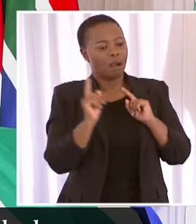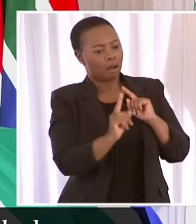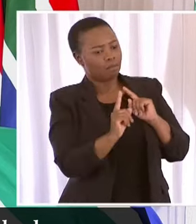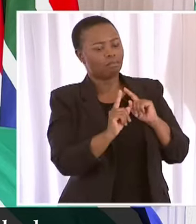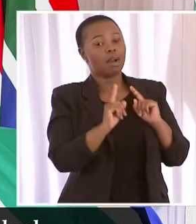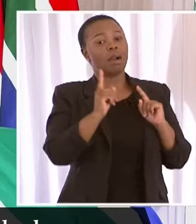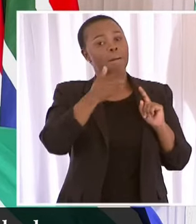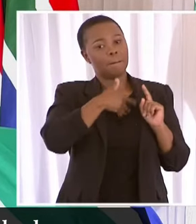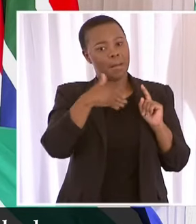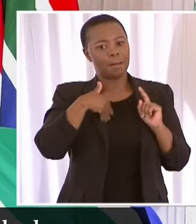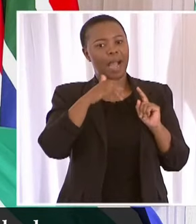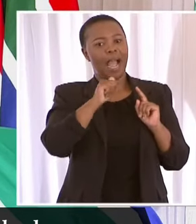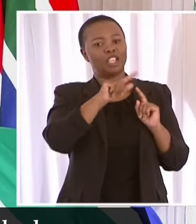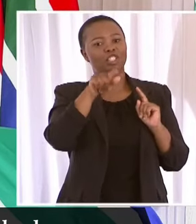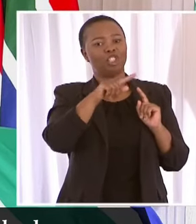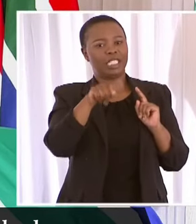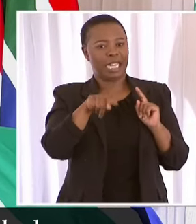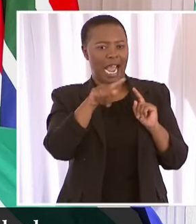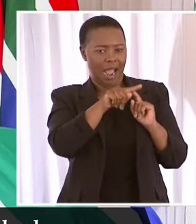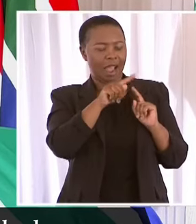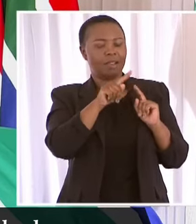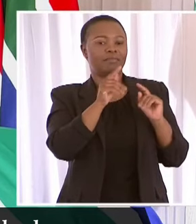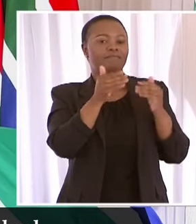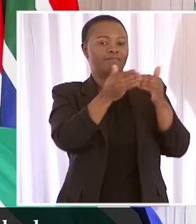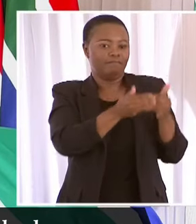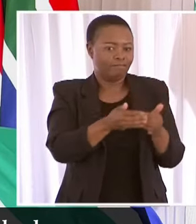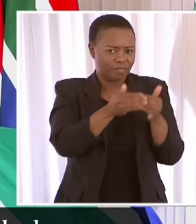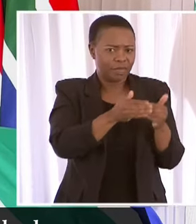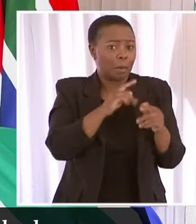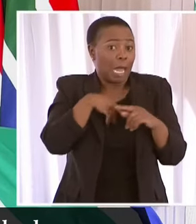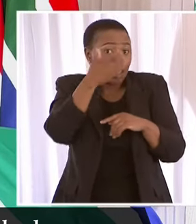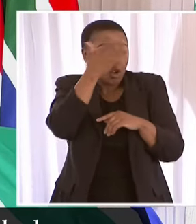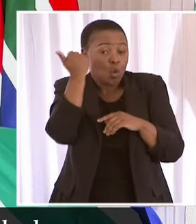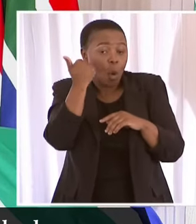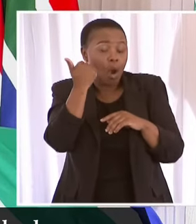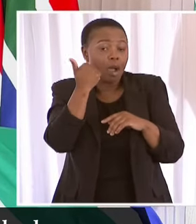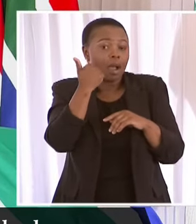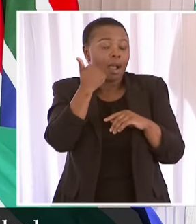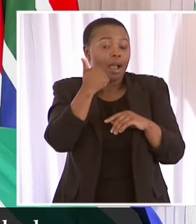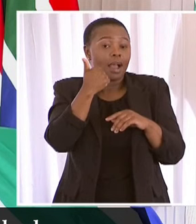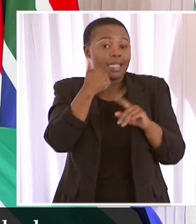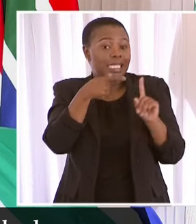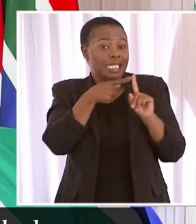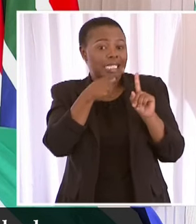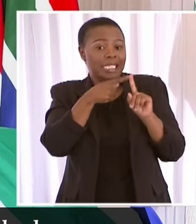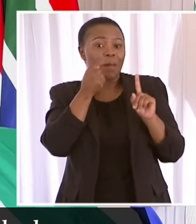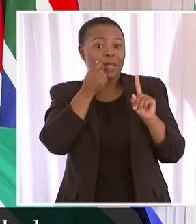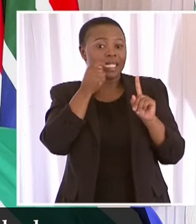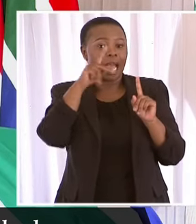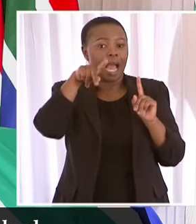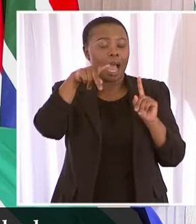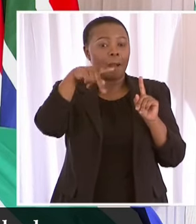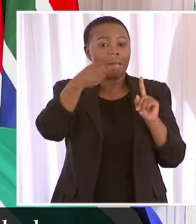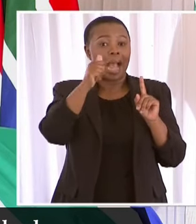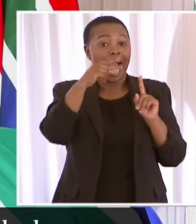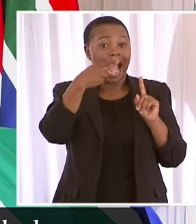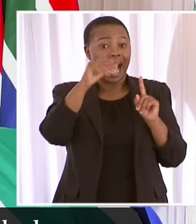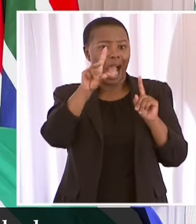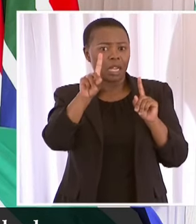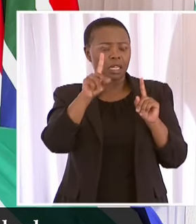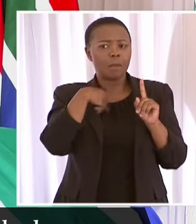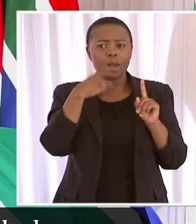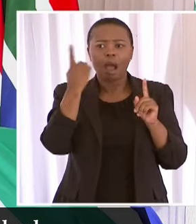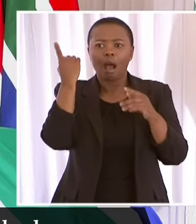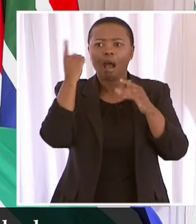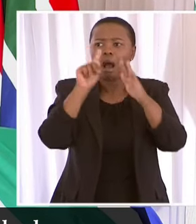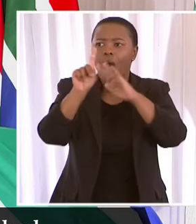Angina's mom. I didn't even know that it was Mr. Pahad's home. And then when I get in there, I saw pictures on